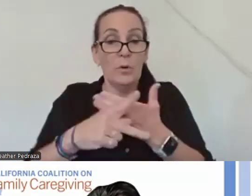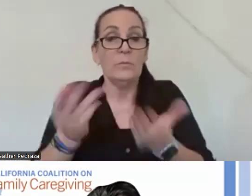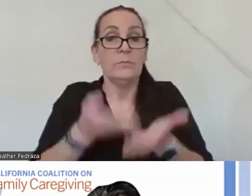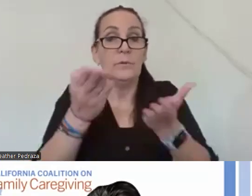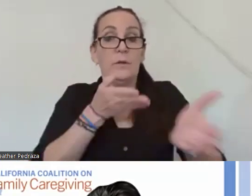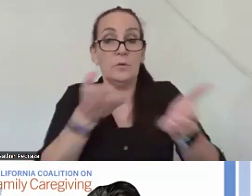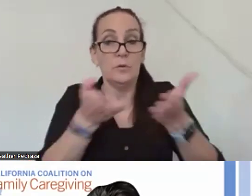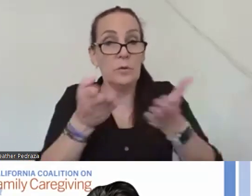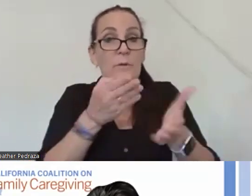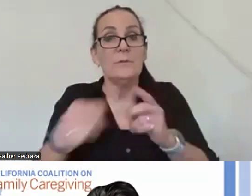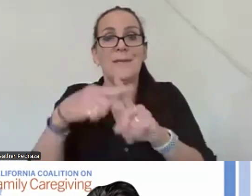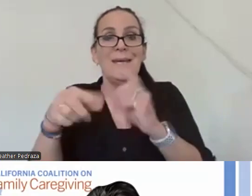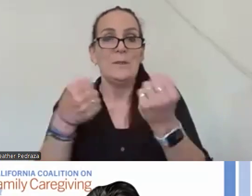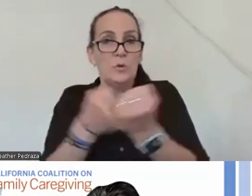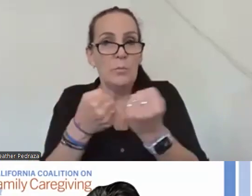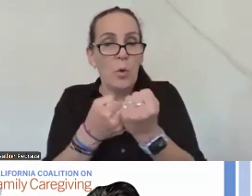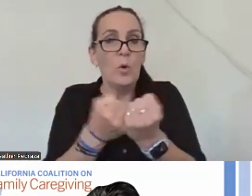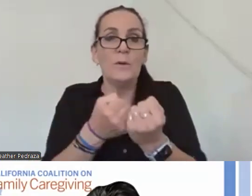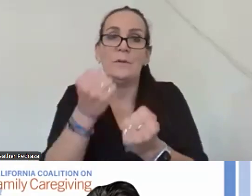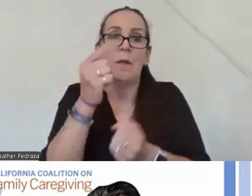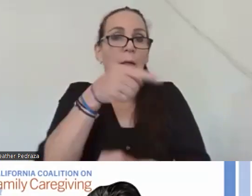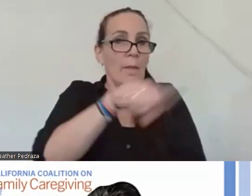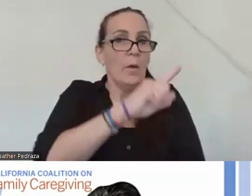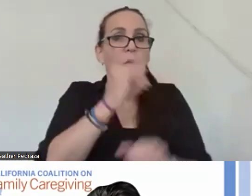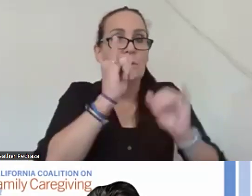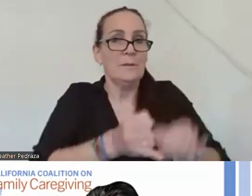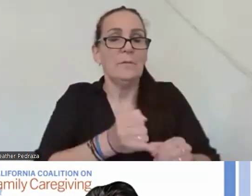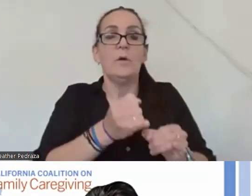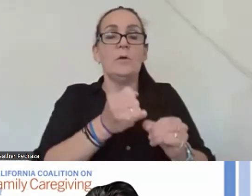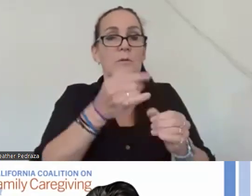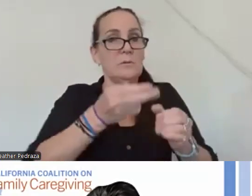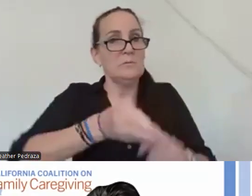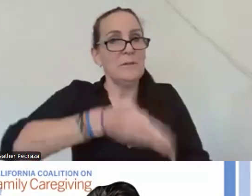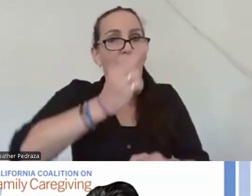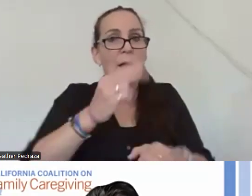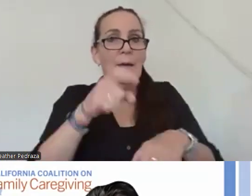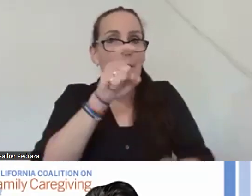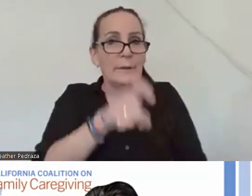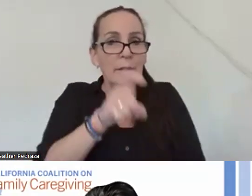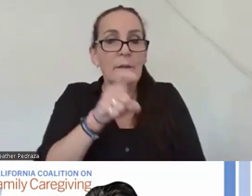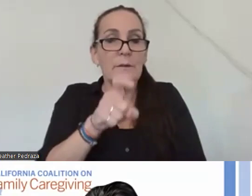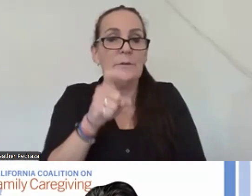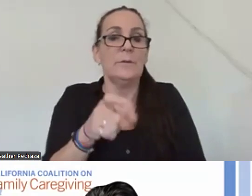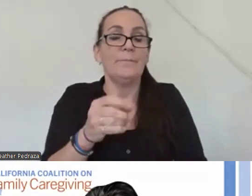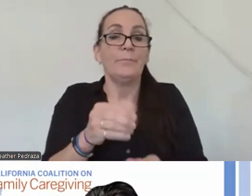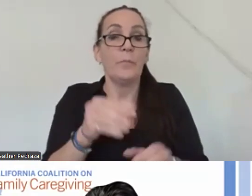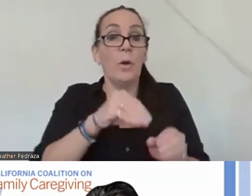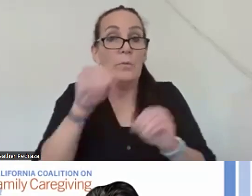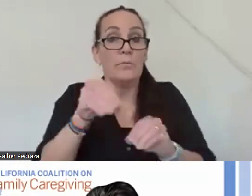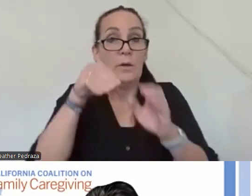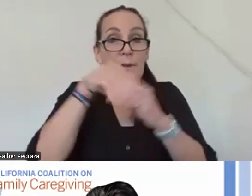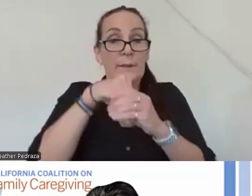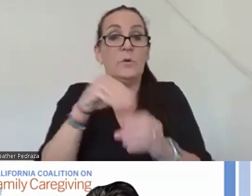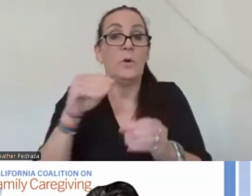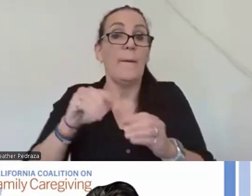highest needs, moving into these plans that have so far